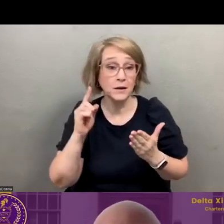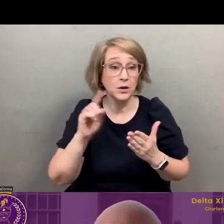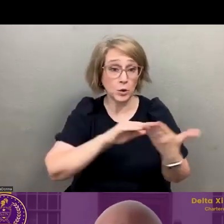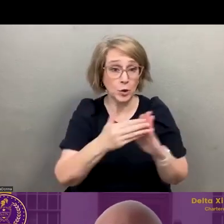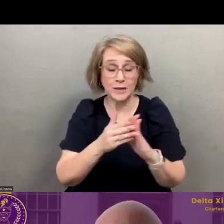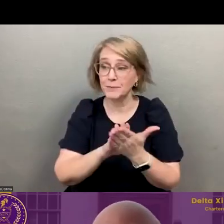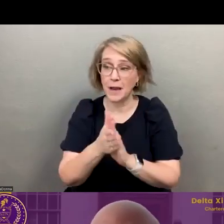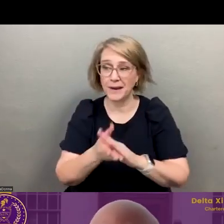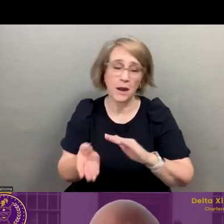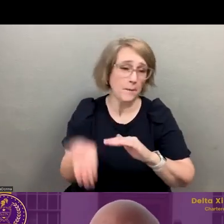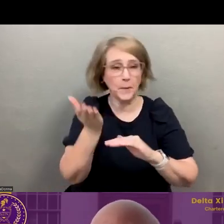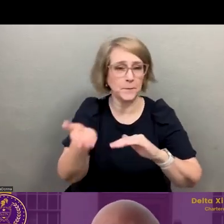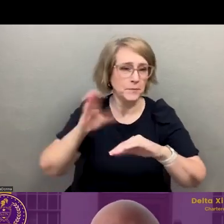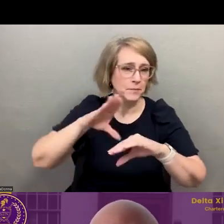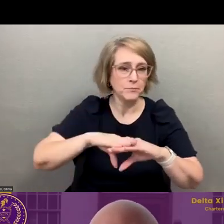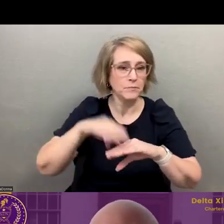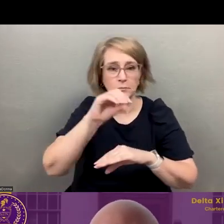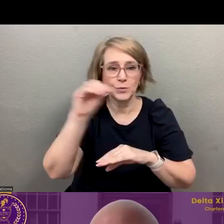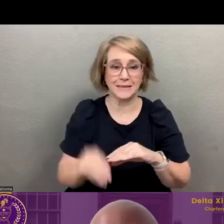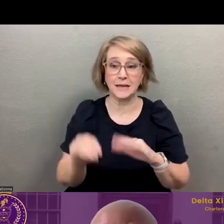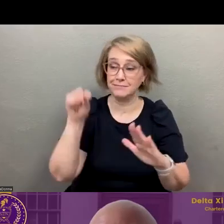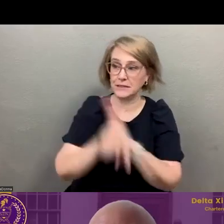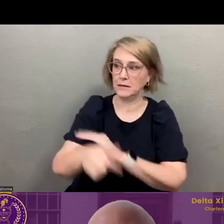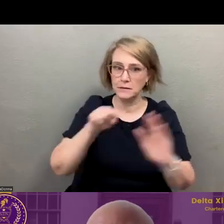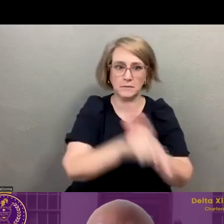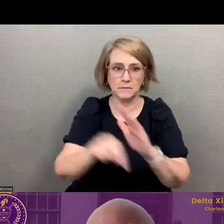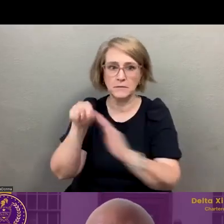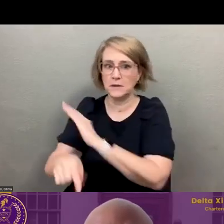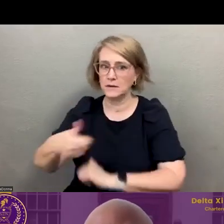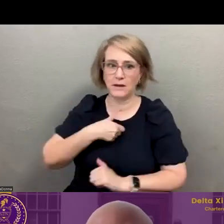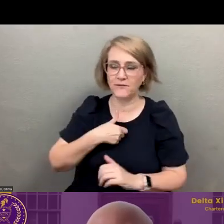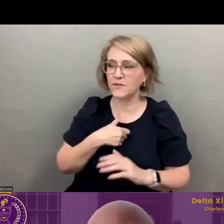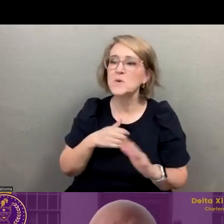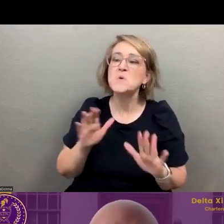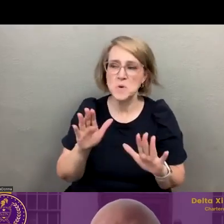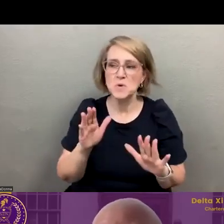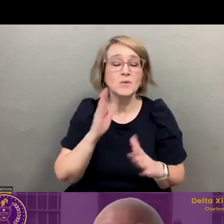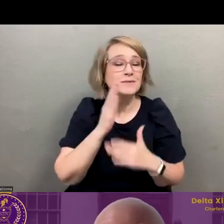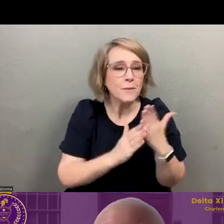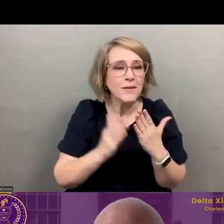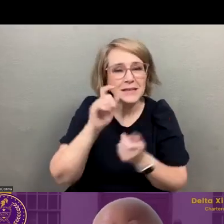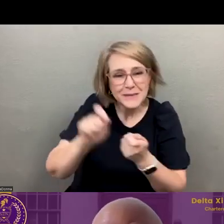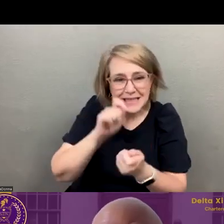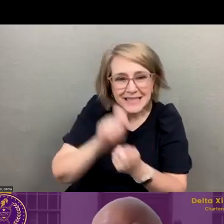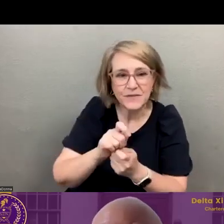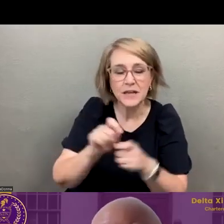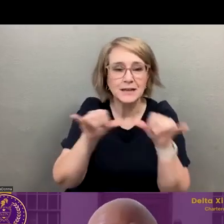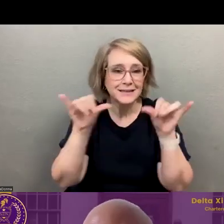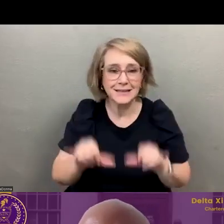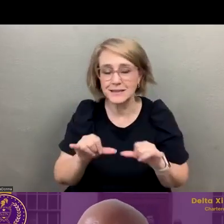that, we wanted to make sure that we developed something which highlighted the scope of the racial and systemic factors that uniquely impacted our